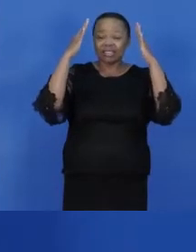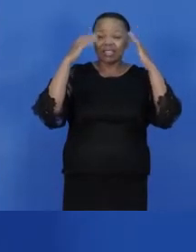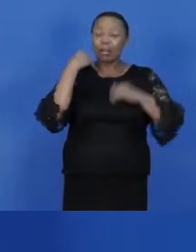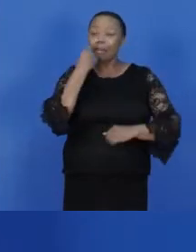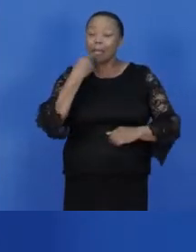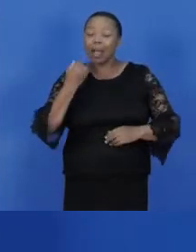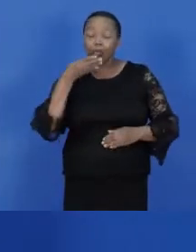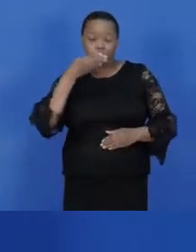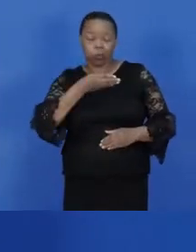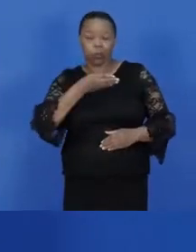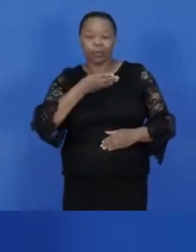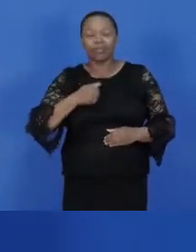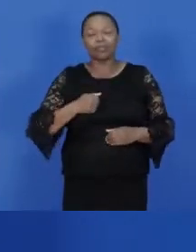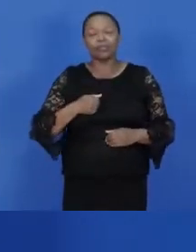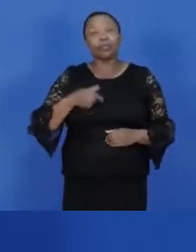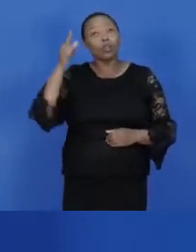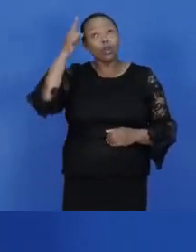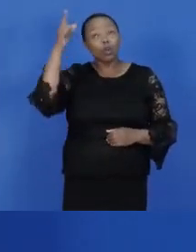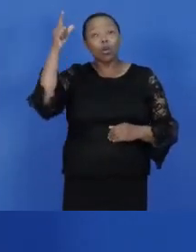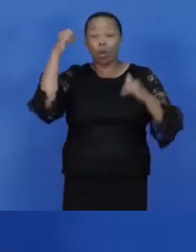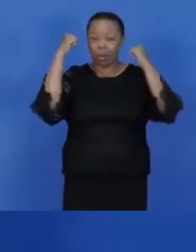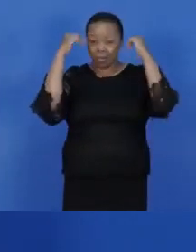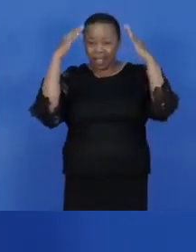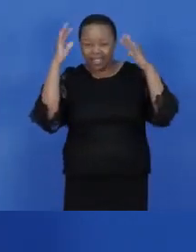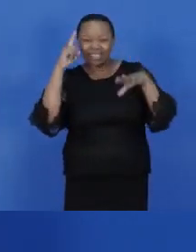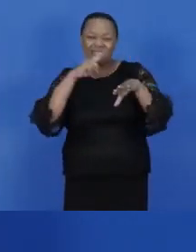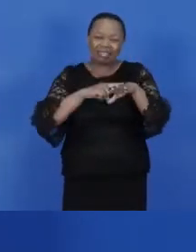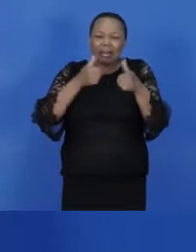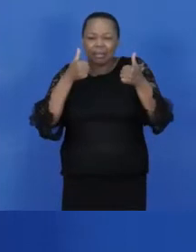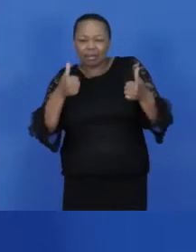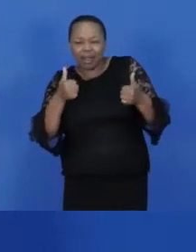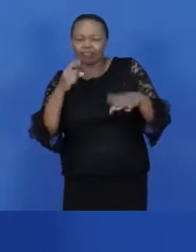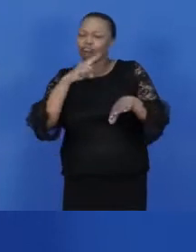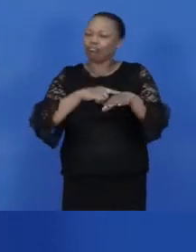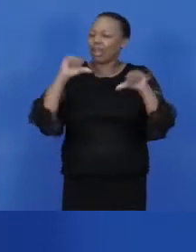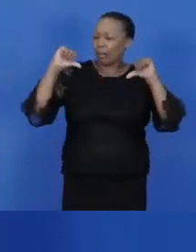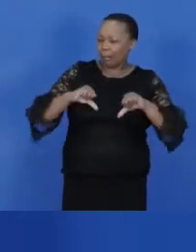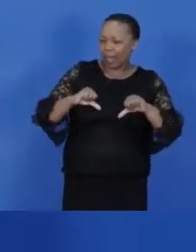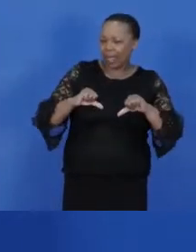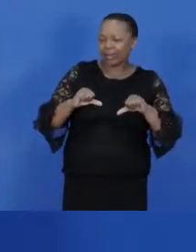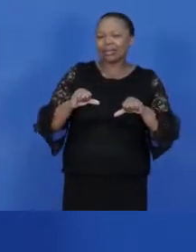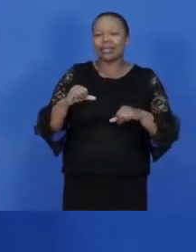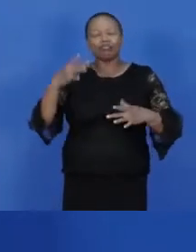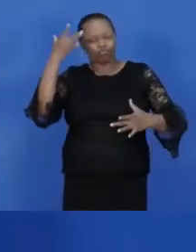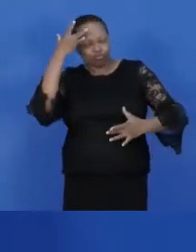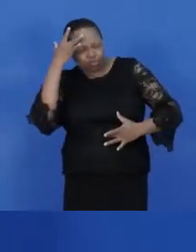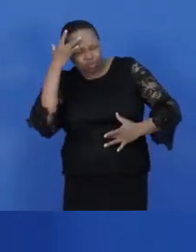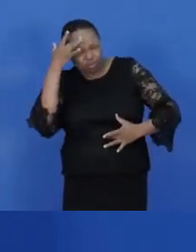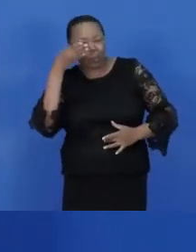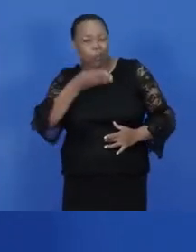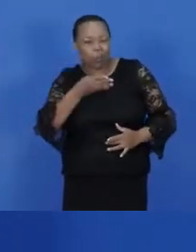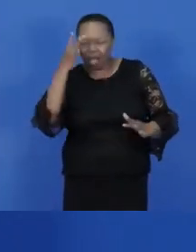continually in our mouth. The praises of God when time is good, the praises of God when time is bad. In sicknesses and